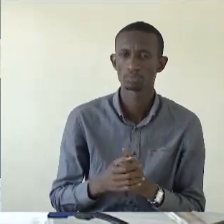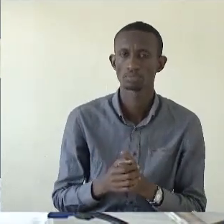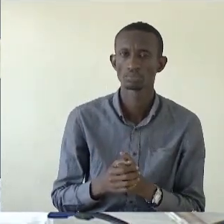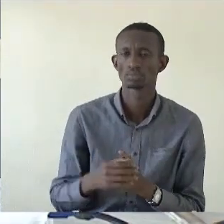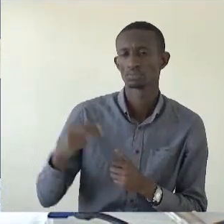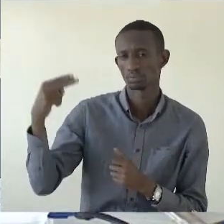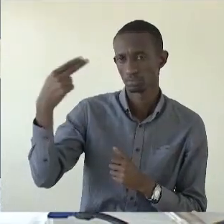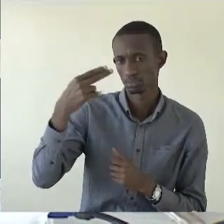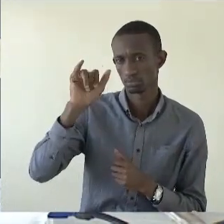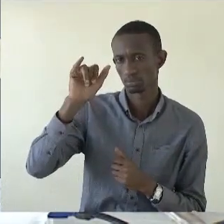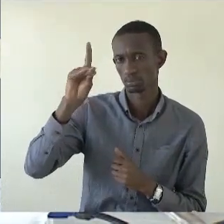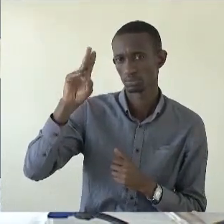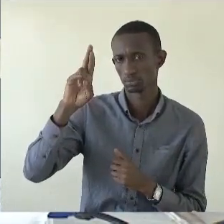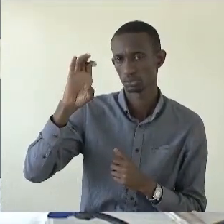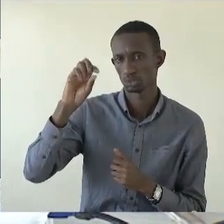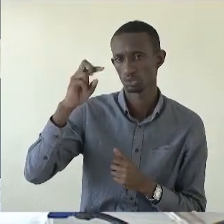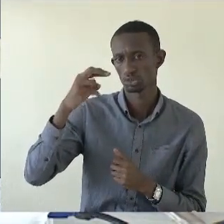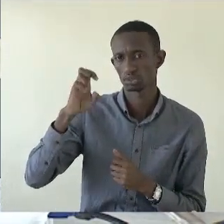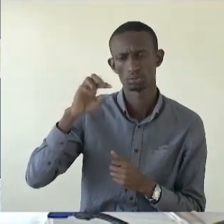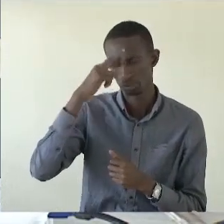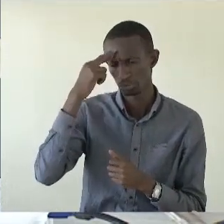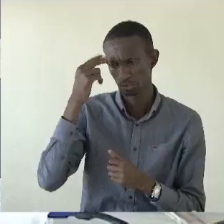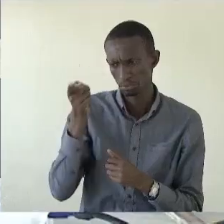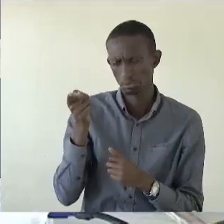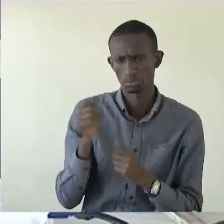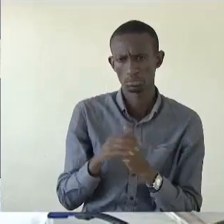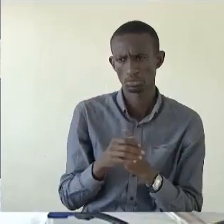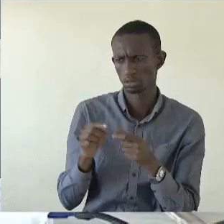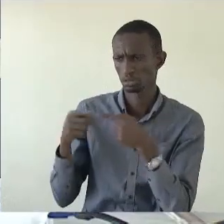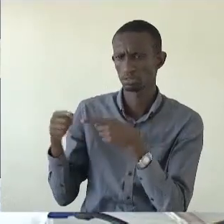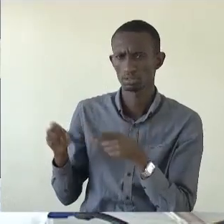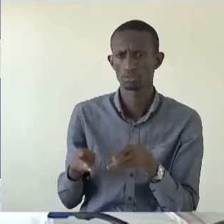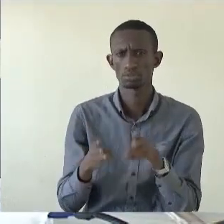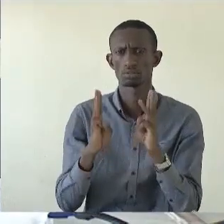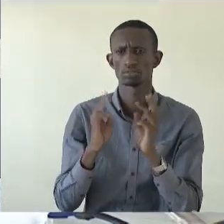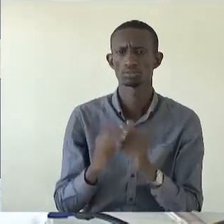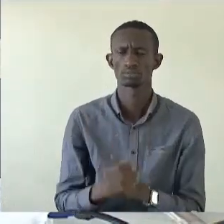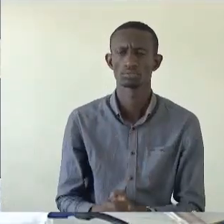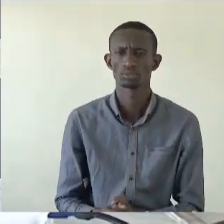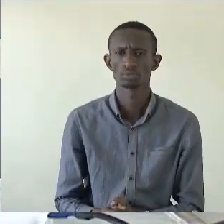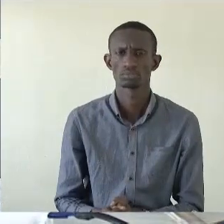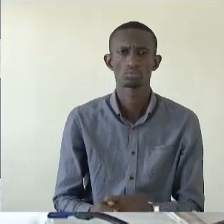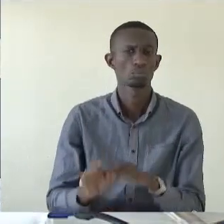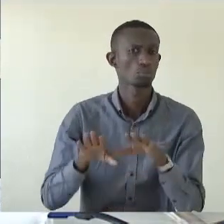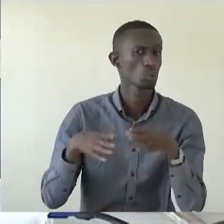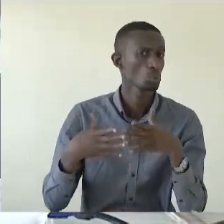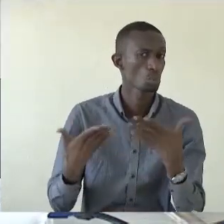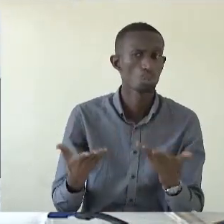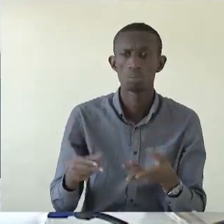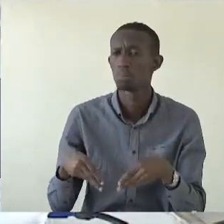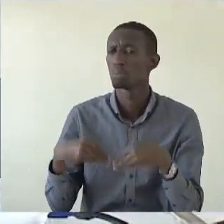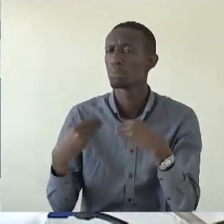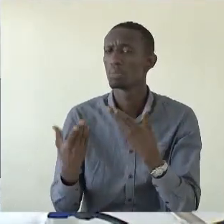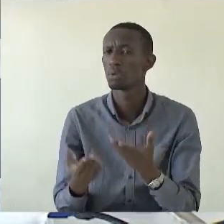hydrogen, because there are different ways. You can have a sulfur trioxide, or maybe we can even leave that